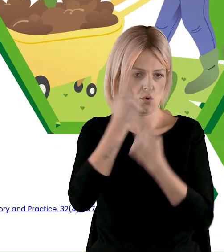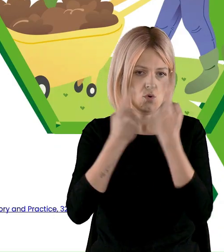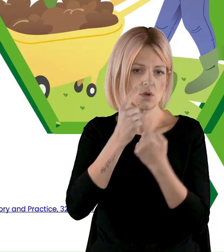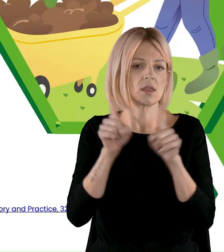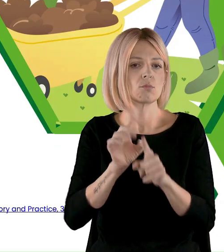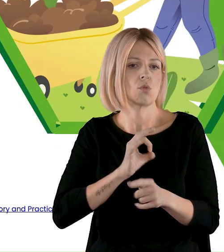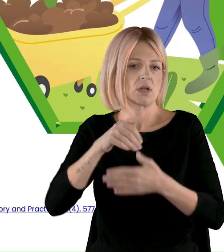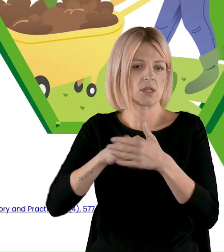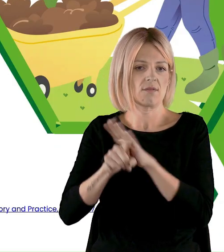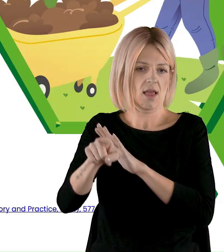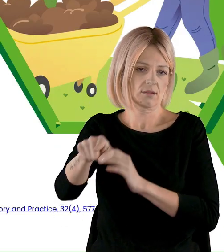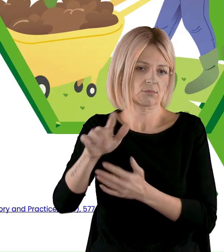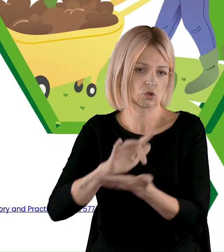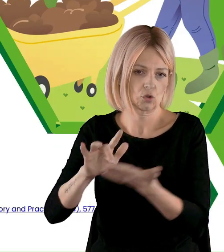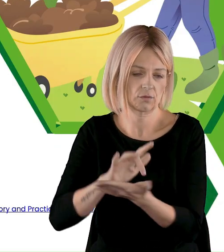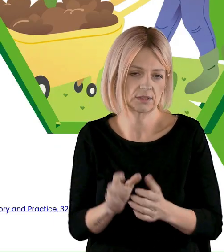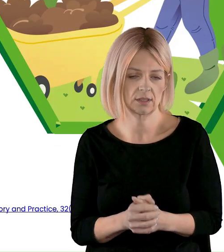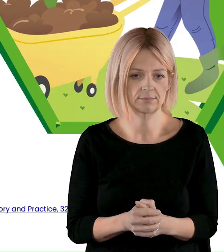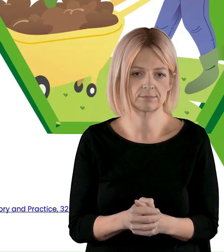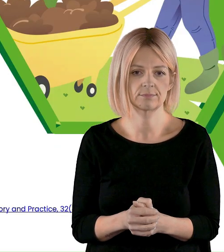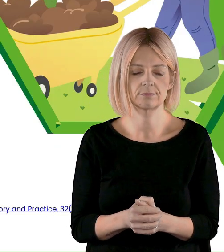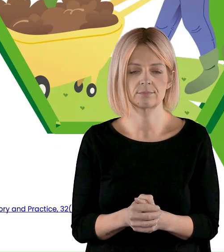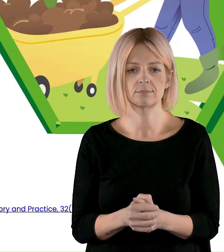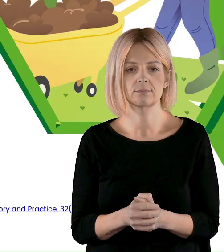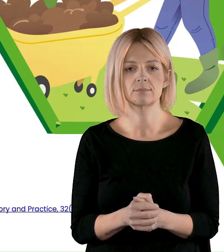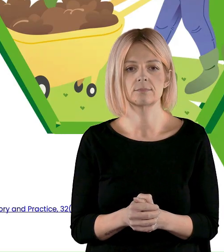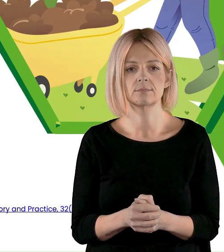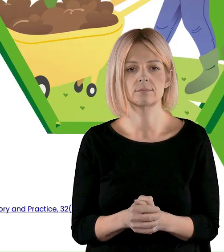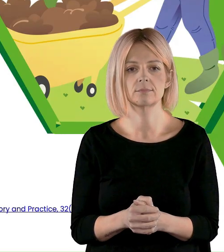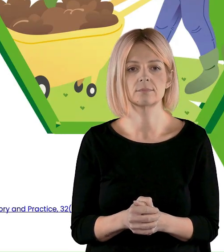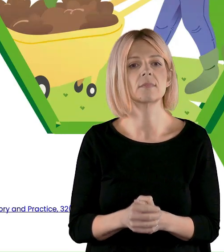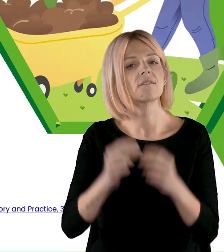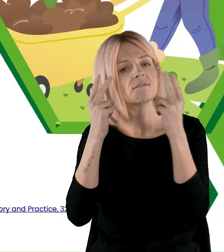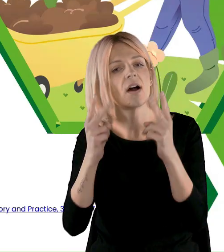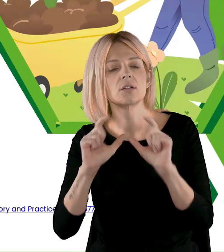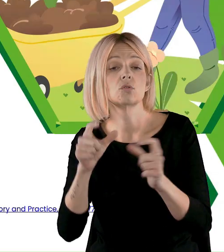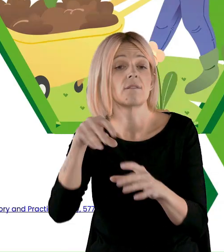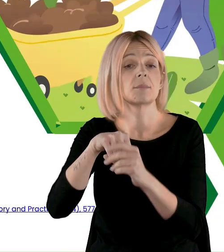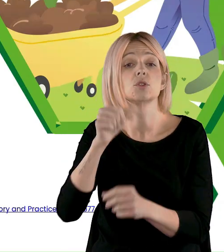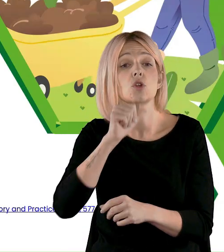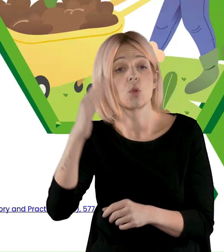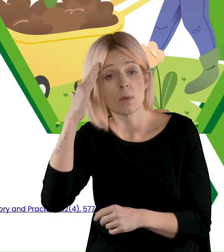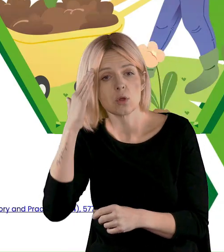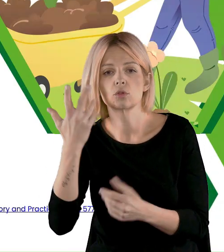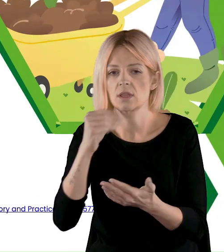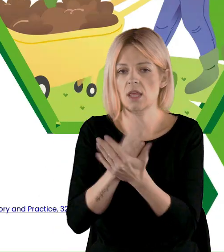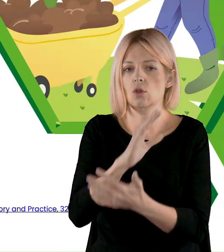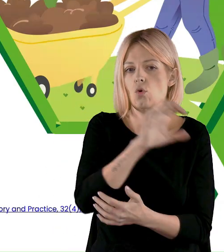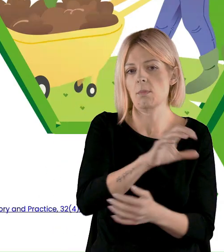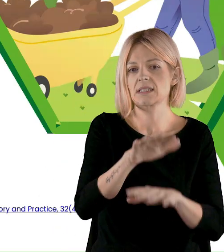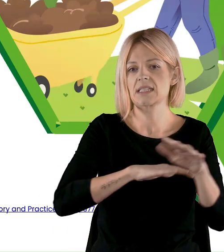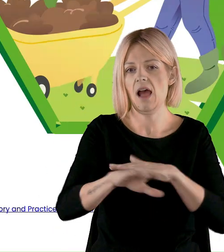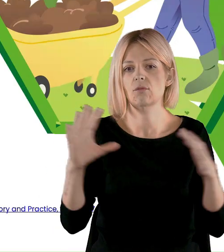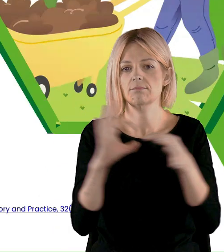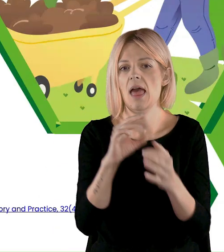are useful in any profession and in our daily lives. We'll see them in more detail later on. Here